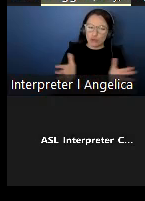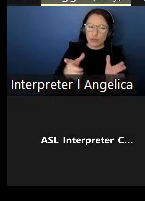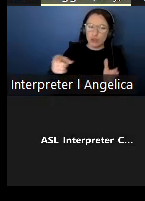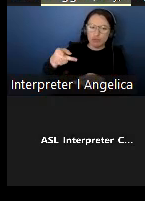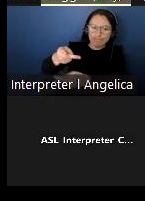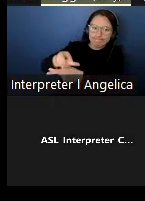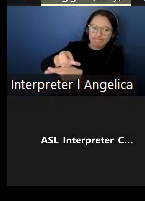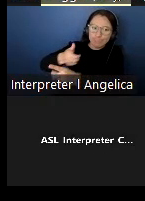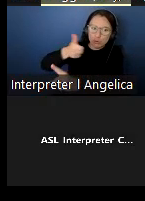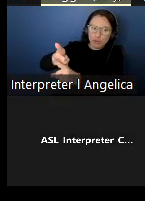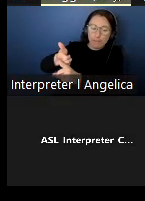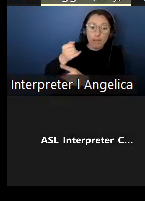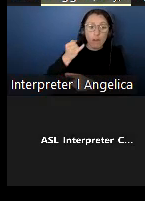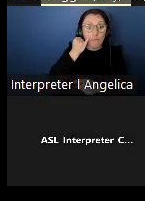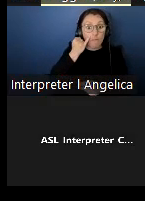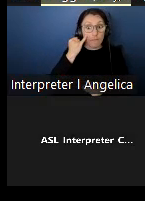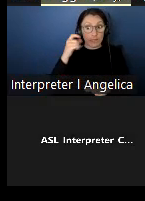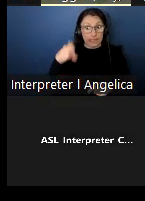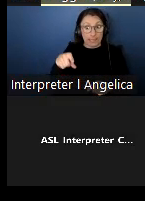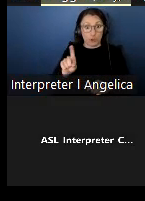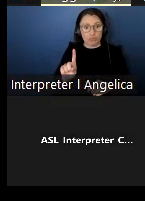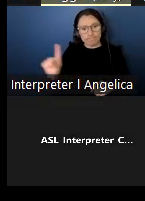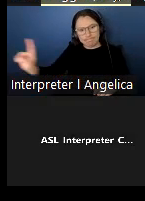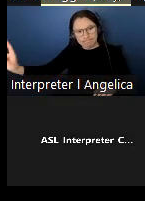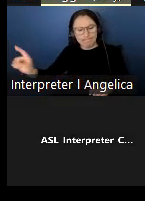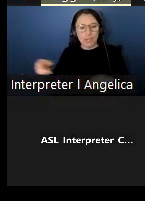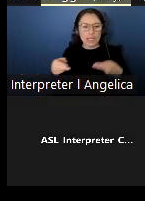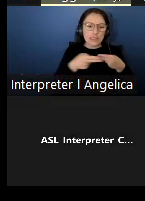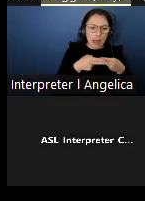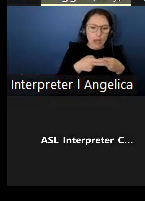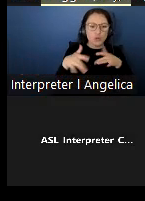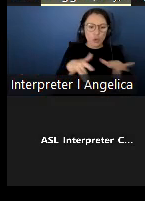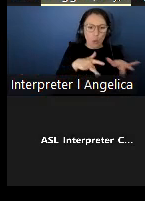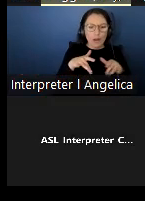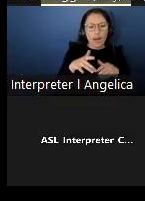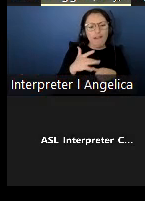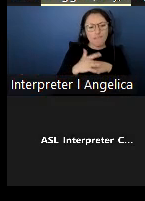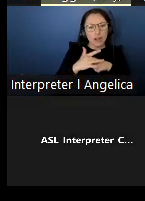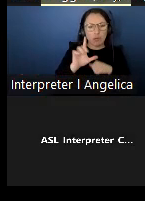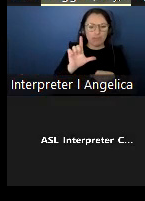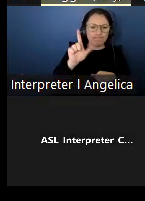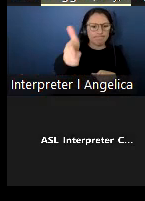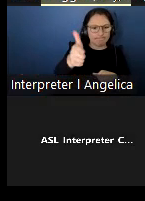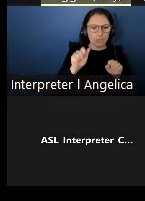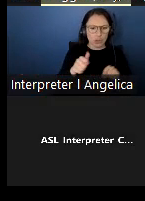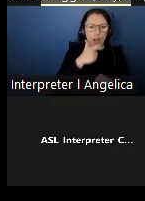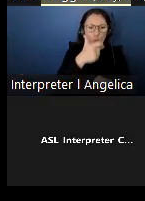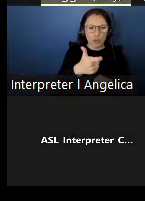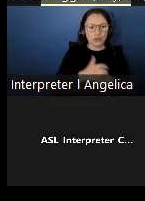if you have to step away, know that the slides and the recording will be available to you to watch at your own pace as